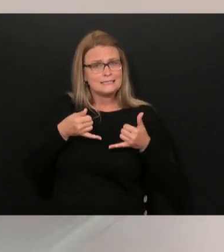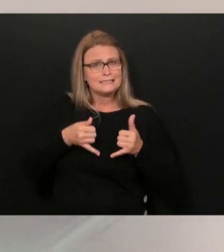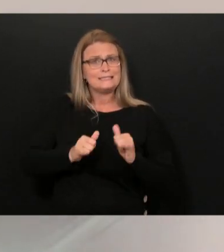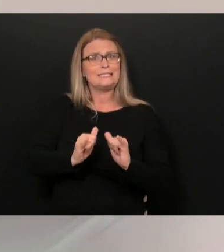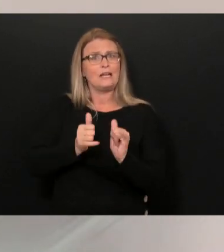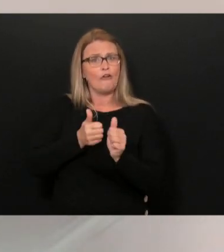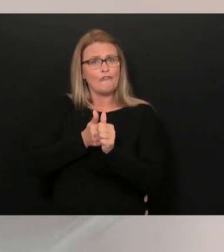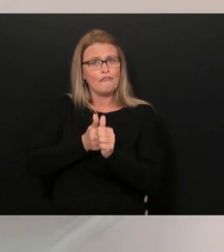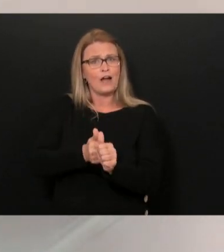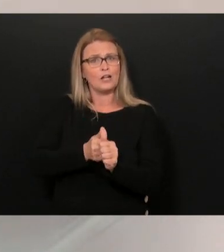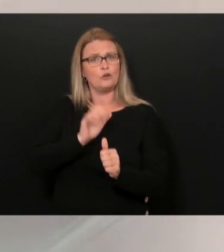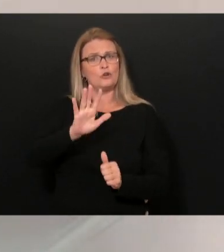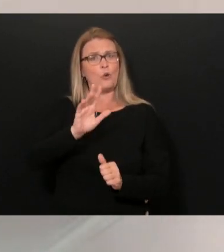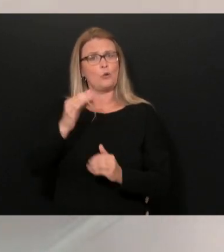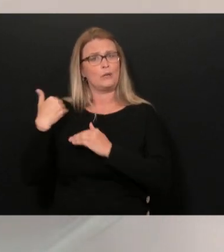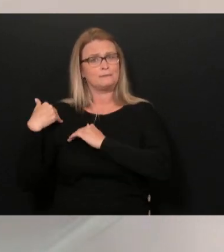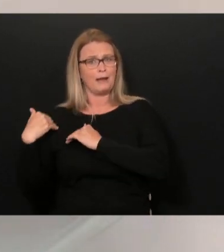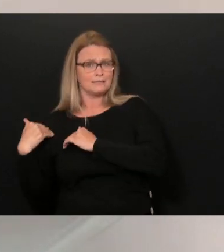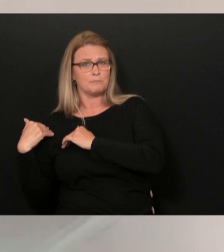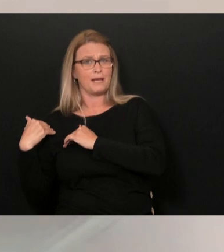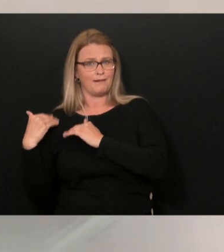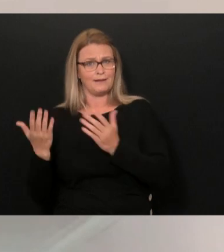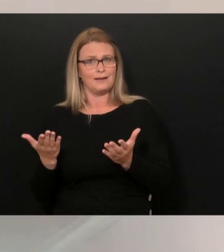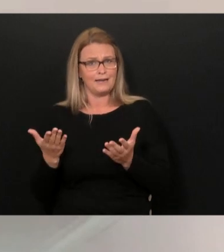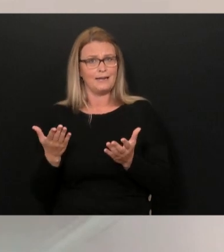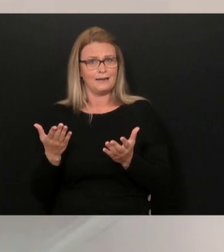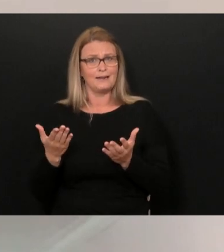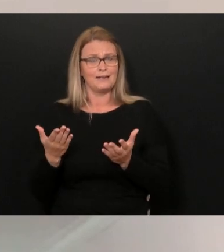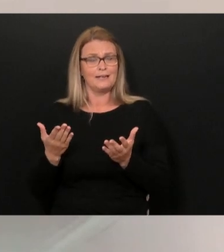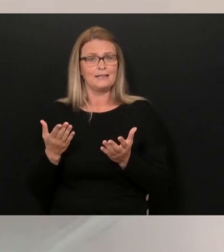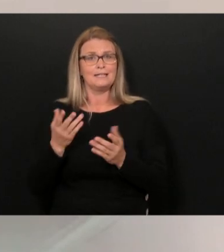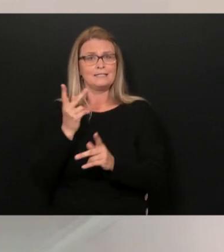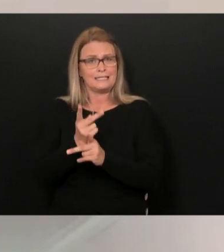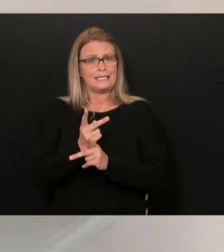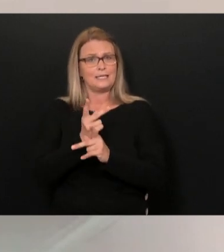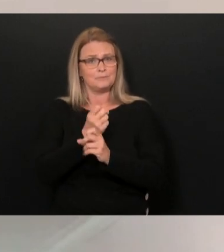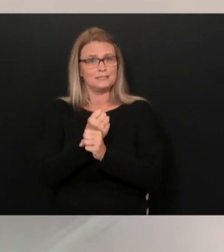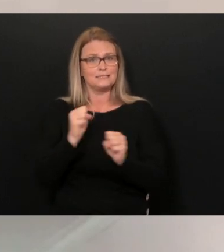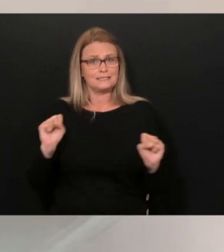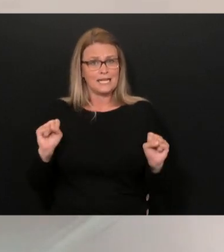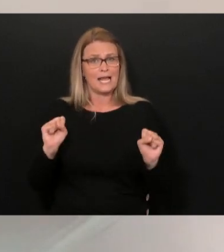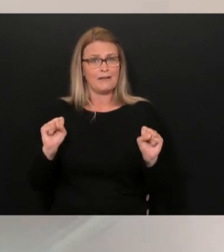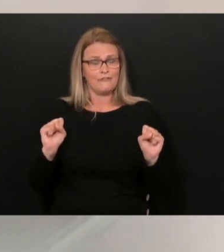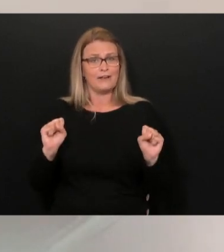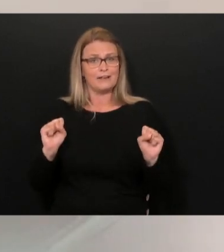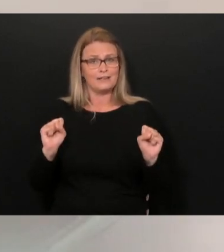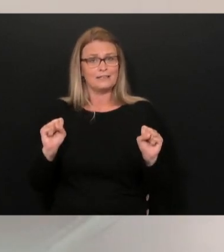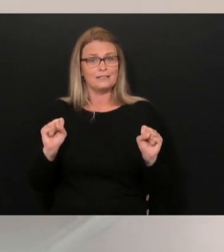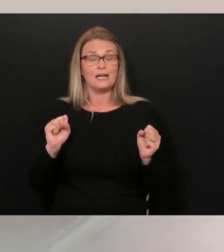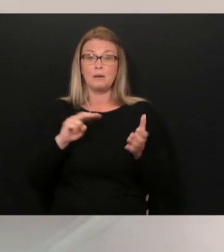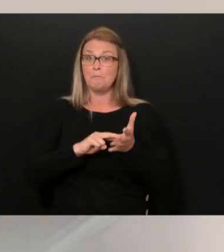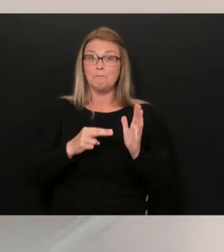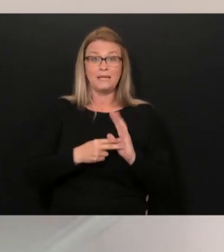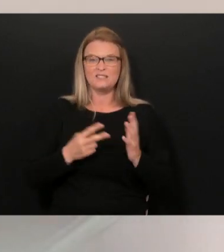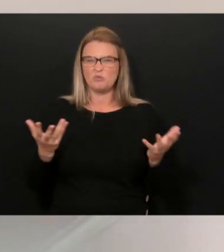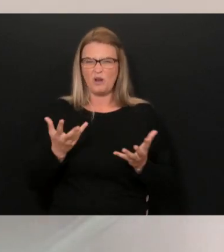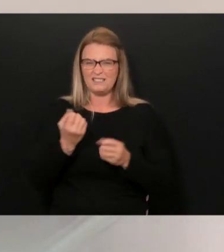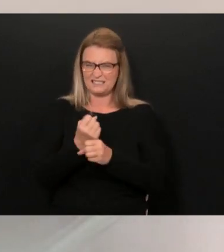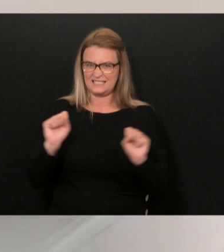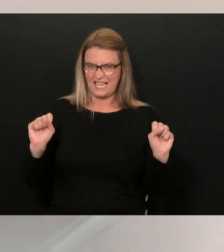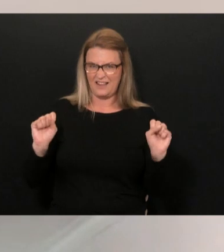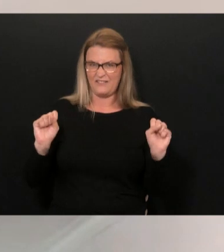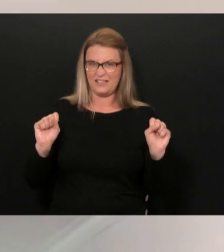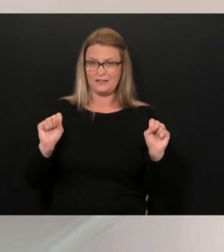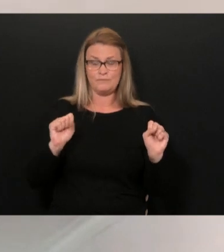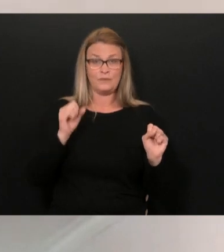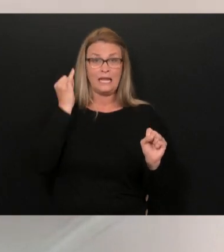personal responsibility that you've done, which has allowed us to be in the position we're in. So that means if you don't have to be